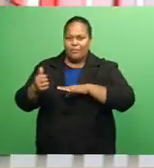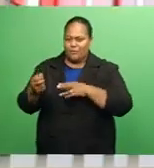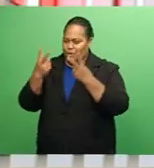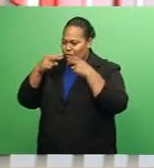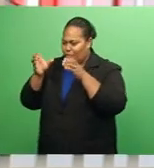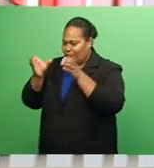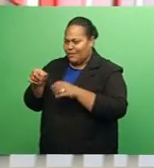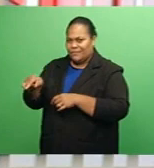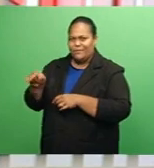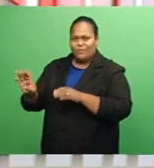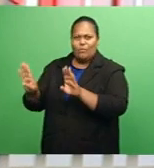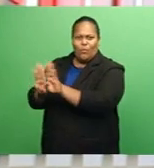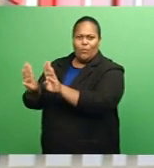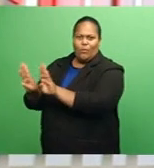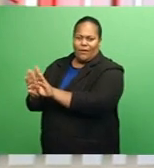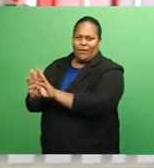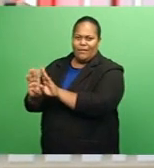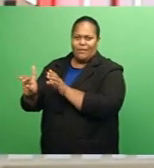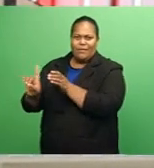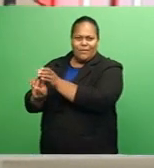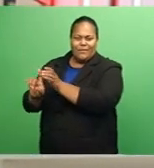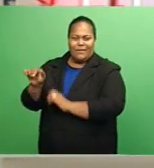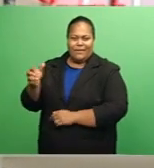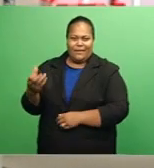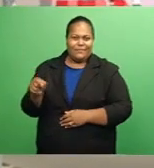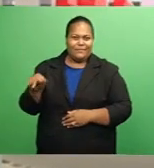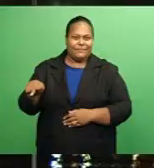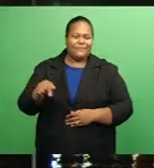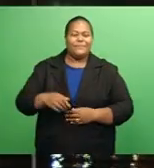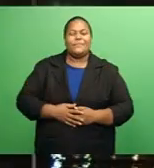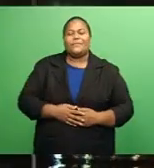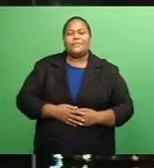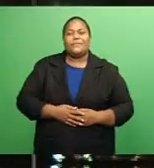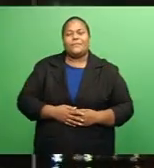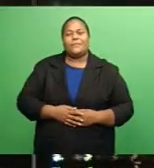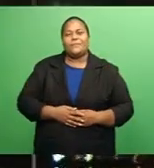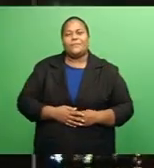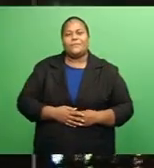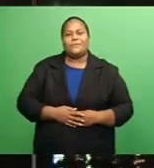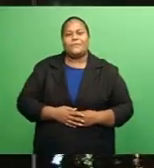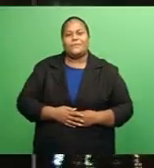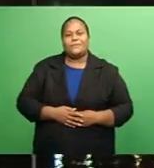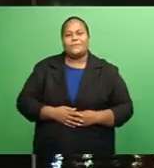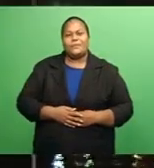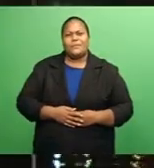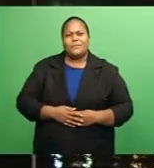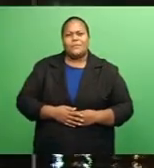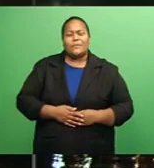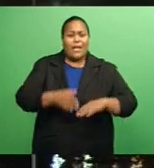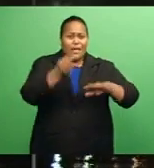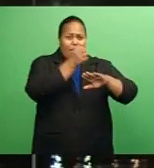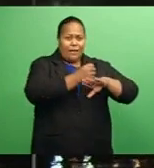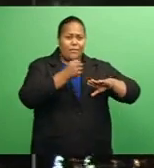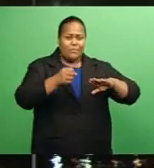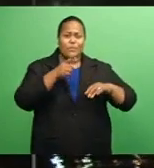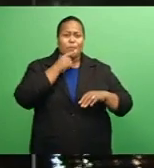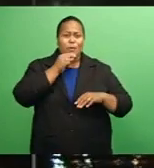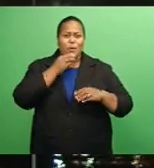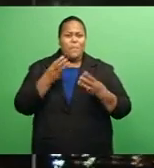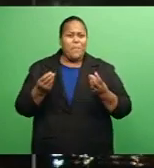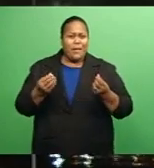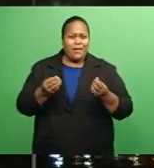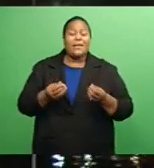quarantine facilities. Pranita Prakash, FBC News. The national debt was at $6.2